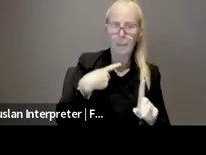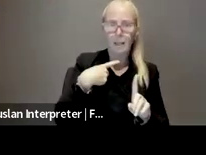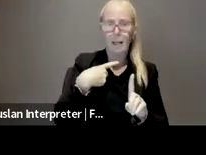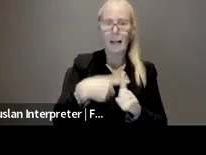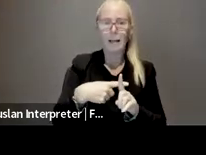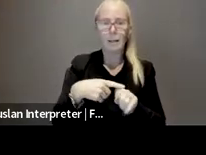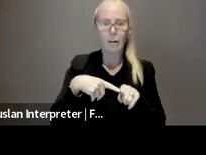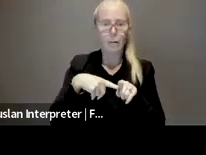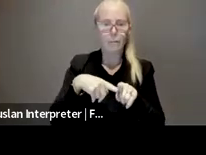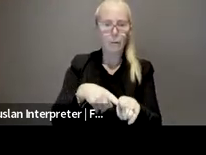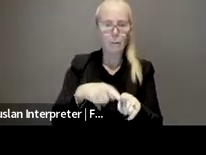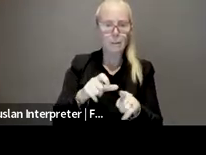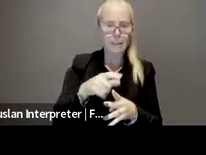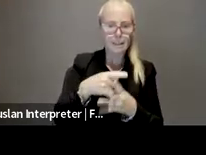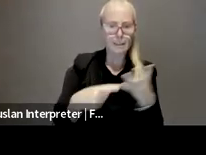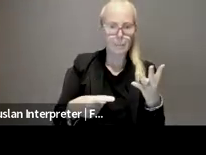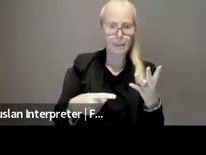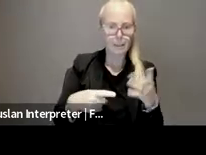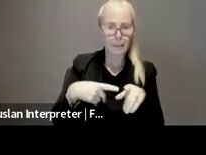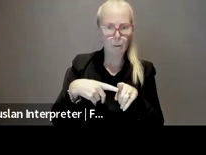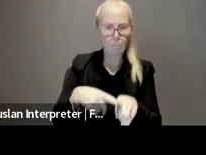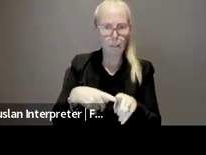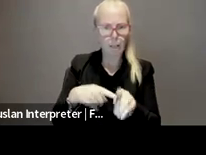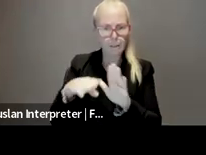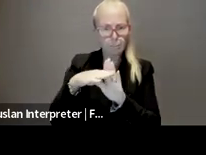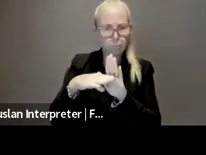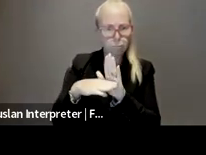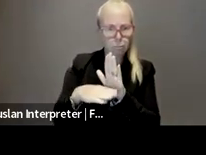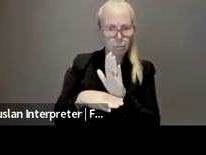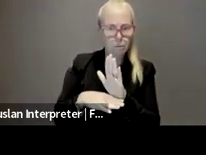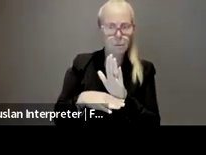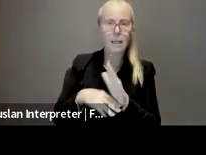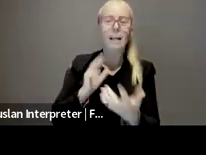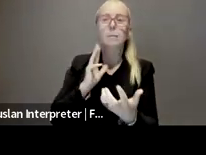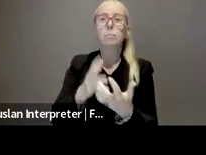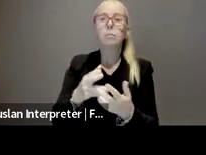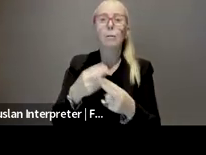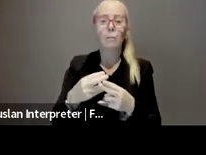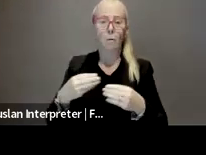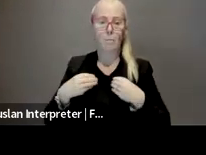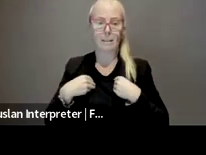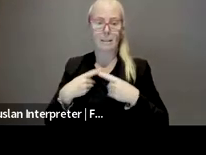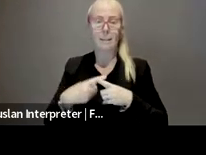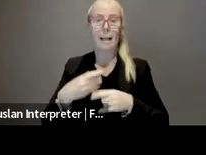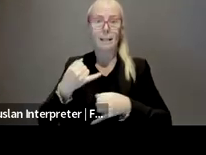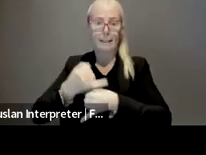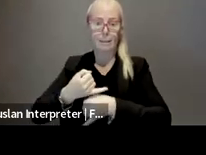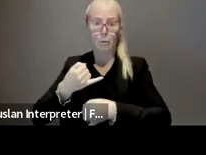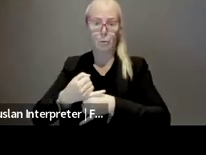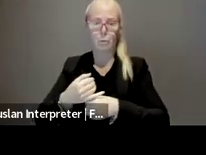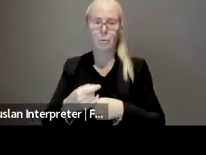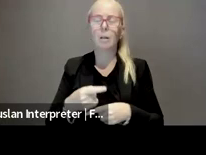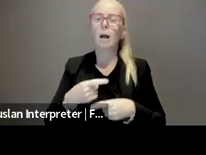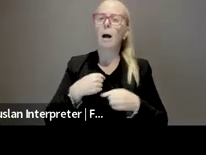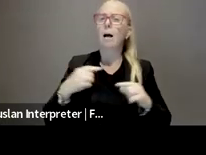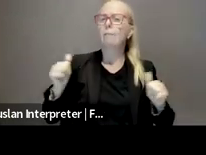businesses and institutions. After engaging with hundreds of members of the disability community, our findings underscored